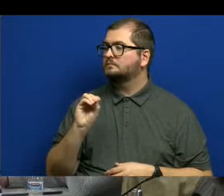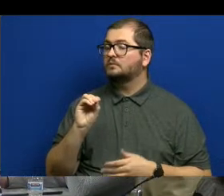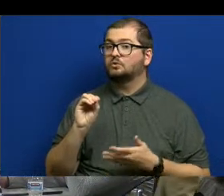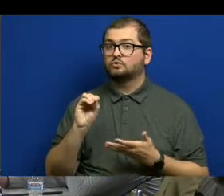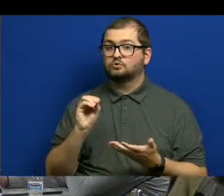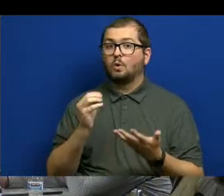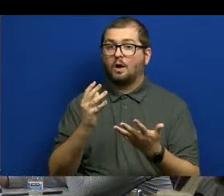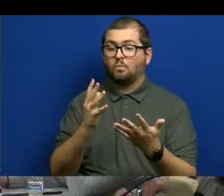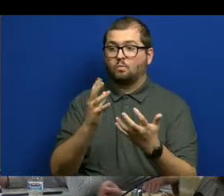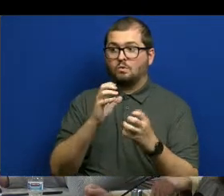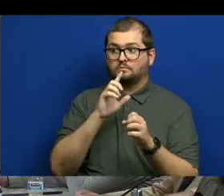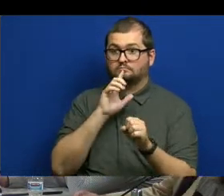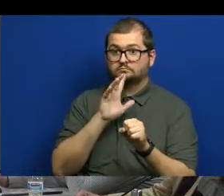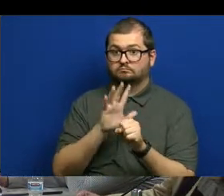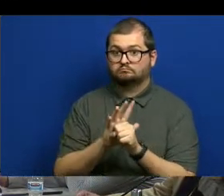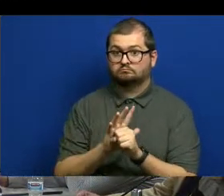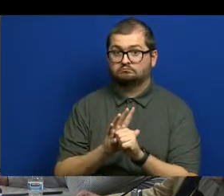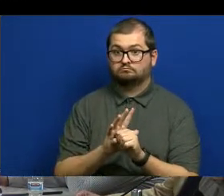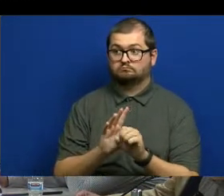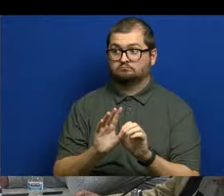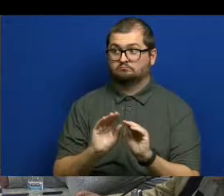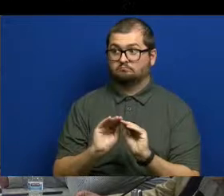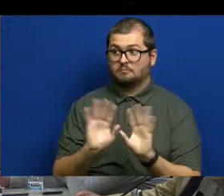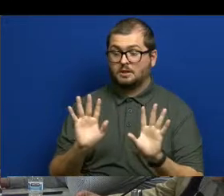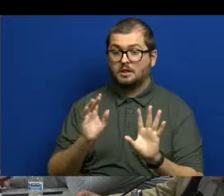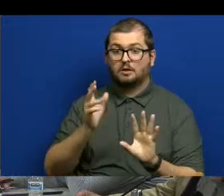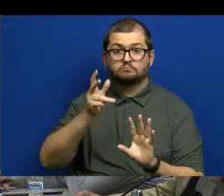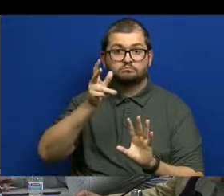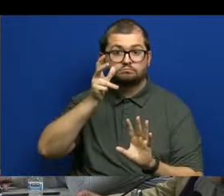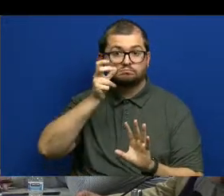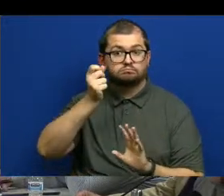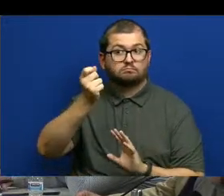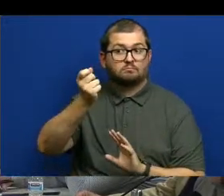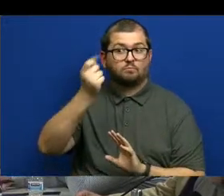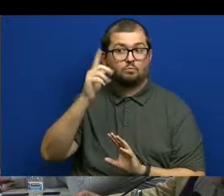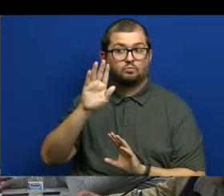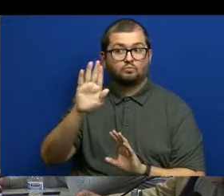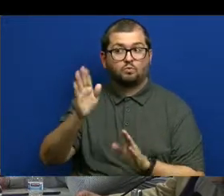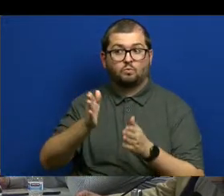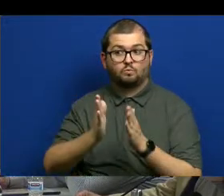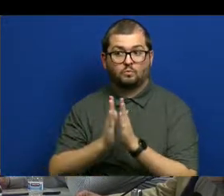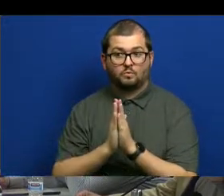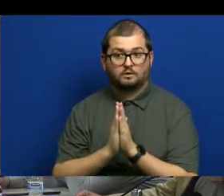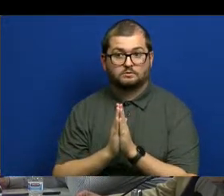So I want to make sure that I heard and understood your request.